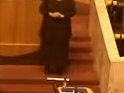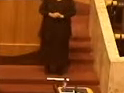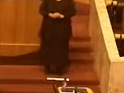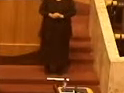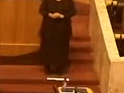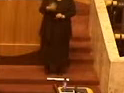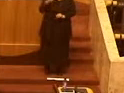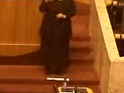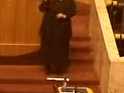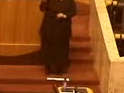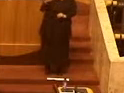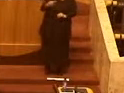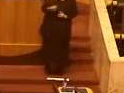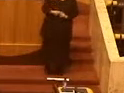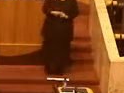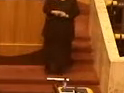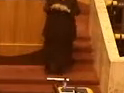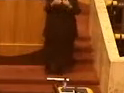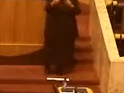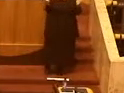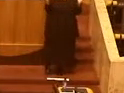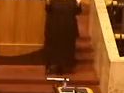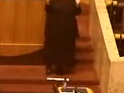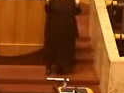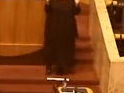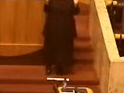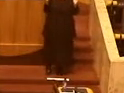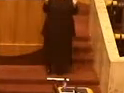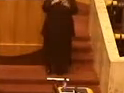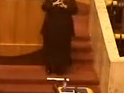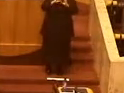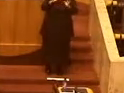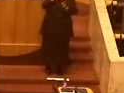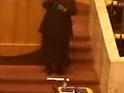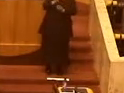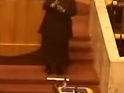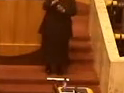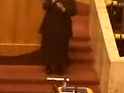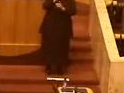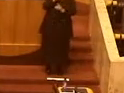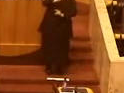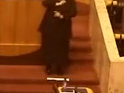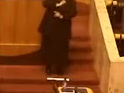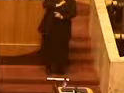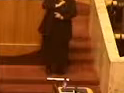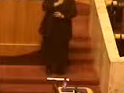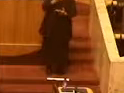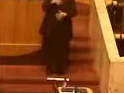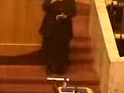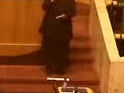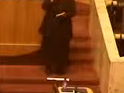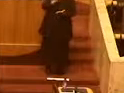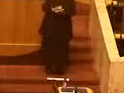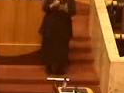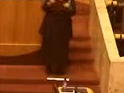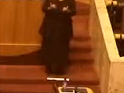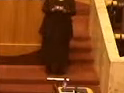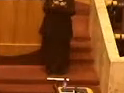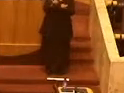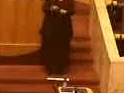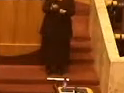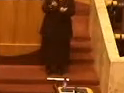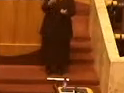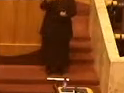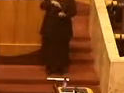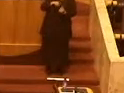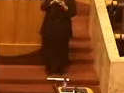have always been open and upfront with the truth in admitting and confirming the challenges we as